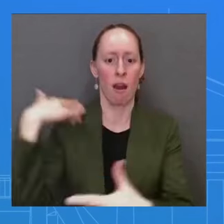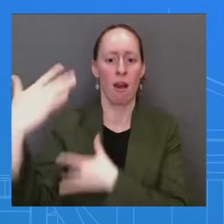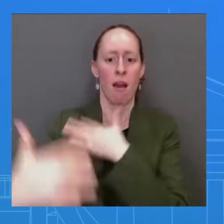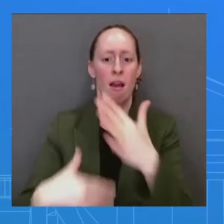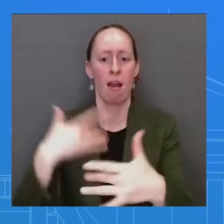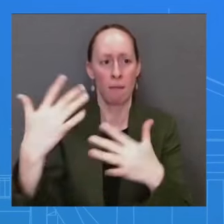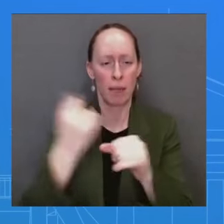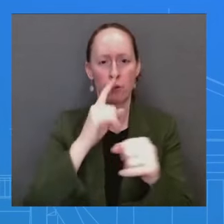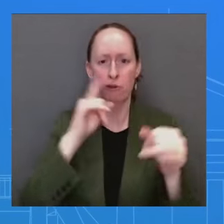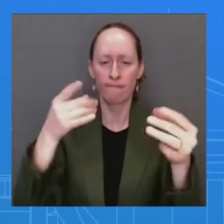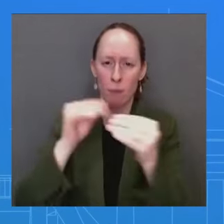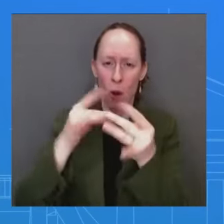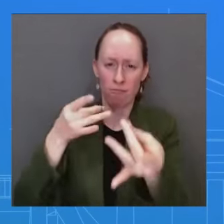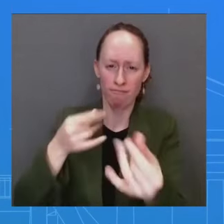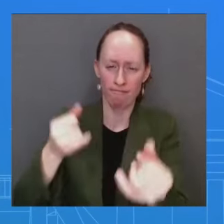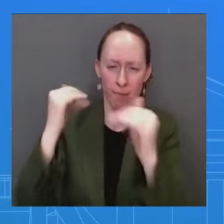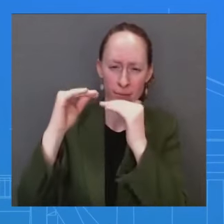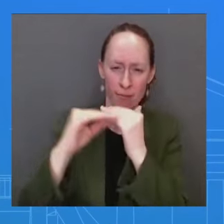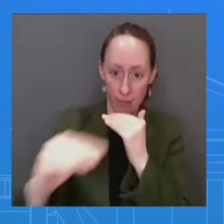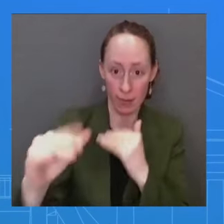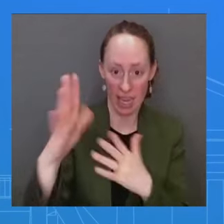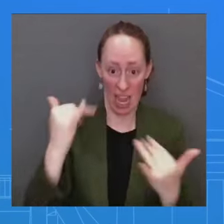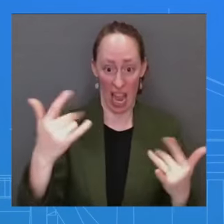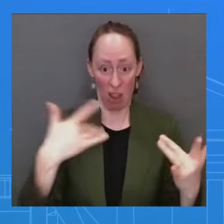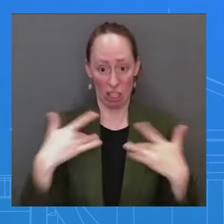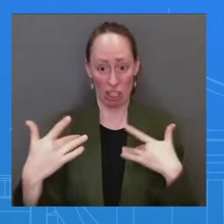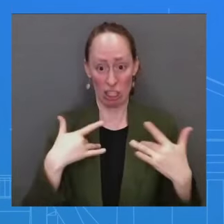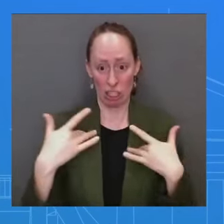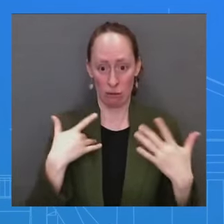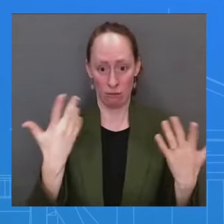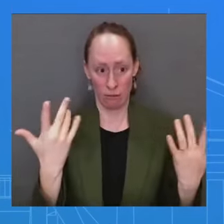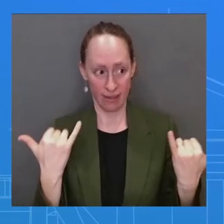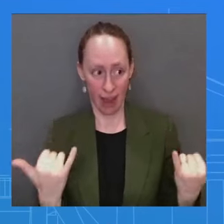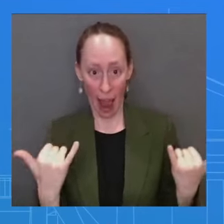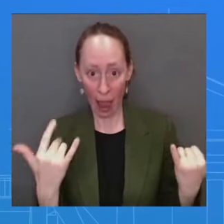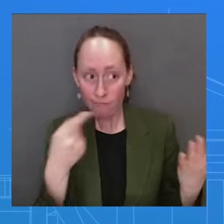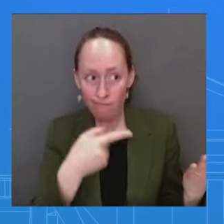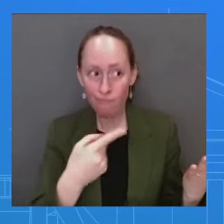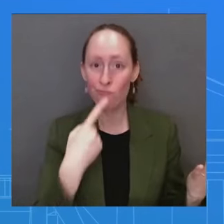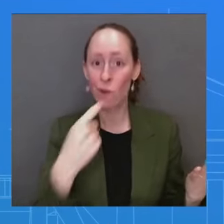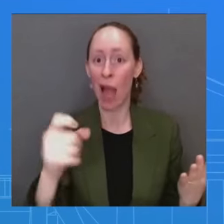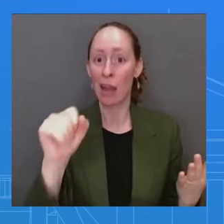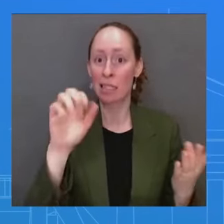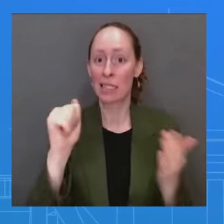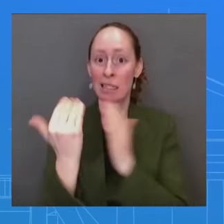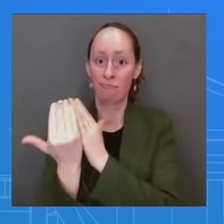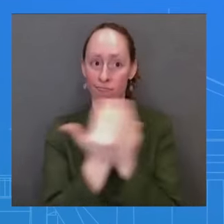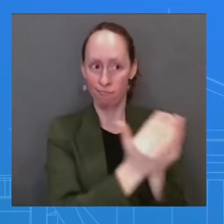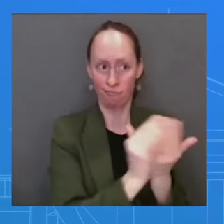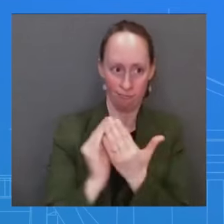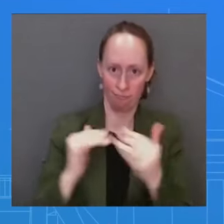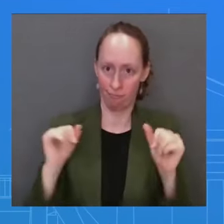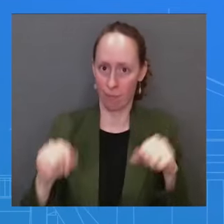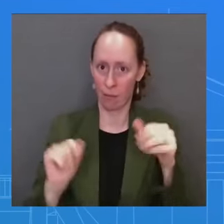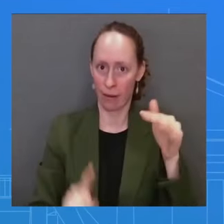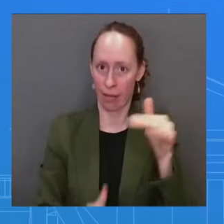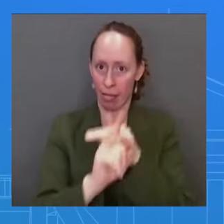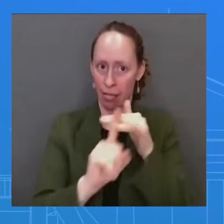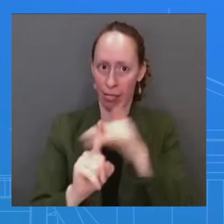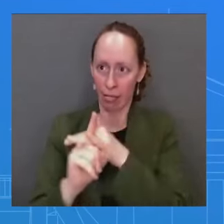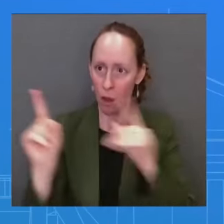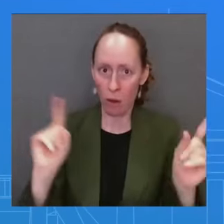disruption, given how much shipping traffic normally runs through the Red Sea, and what actions is the president taking to mitigate